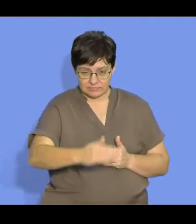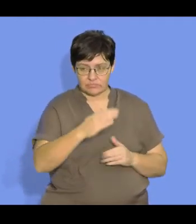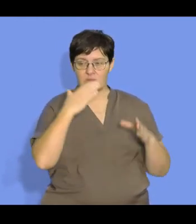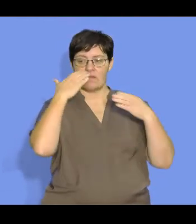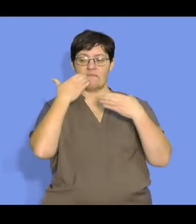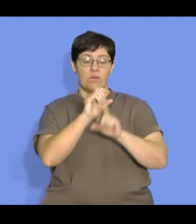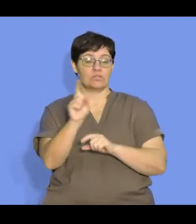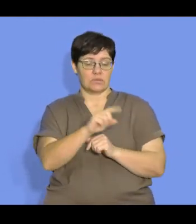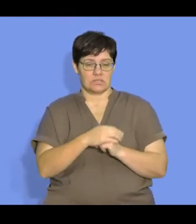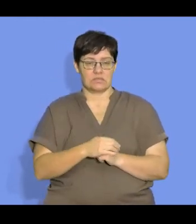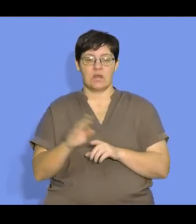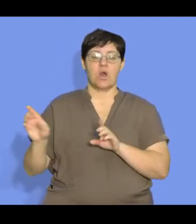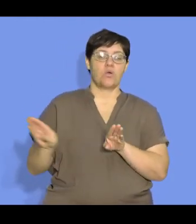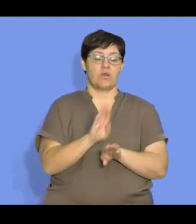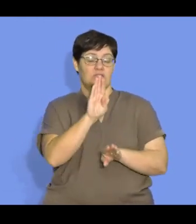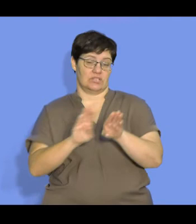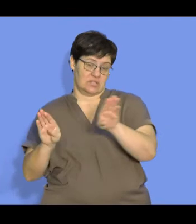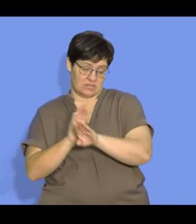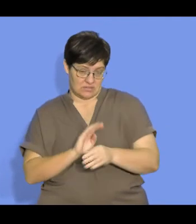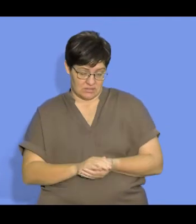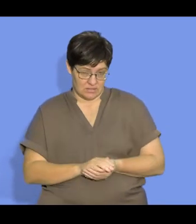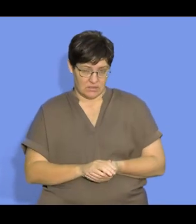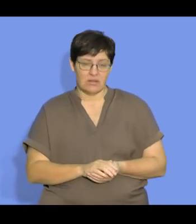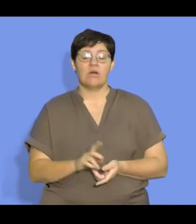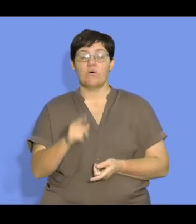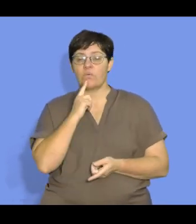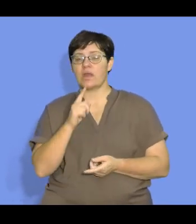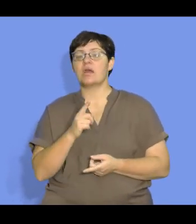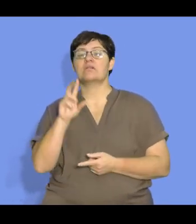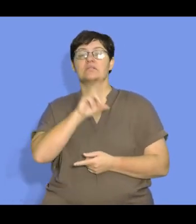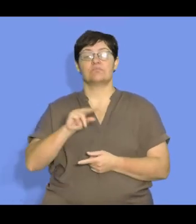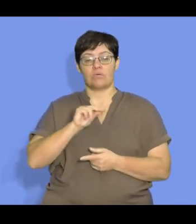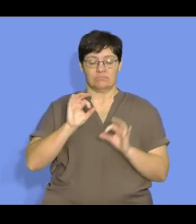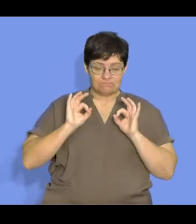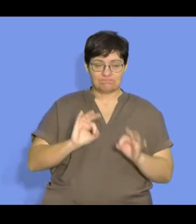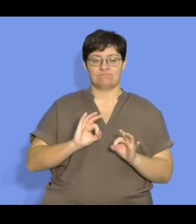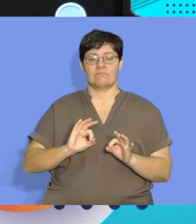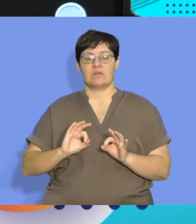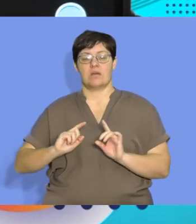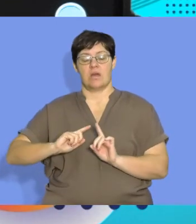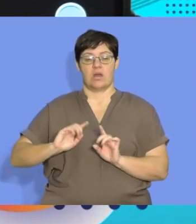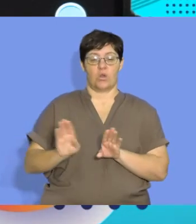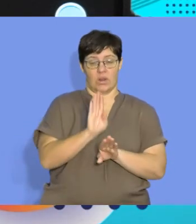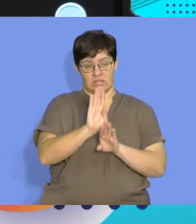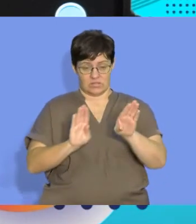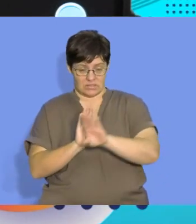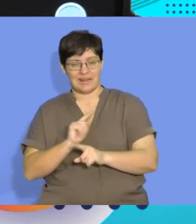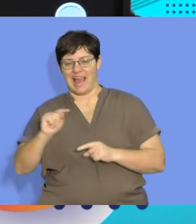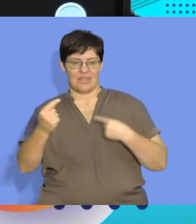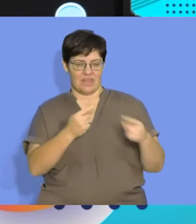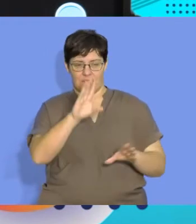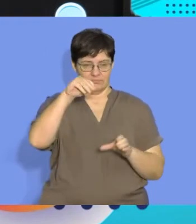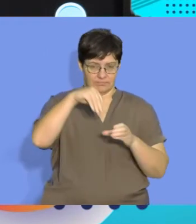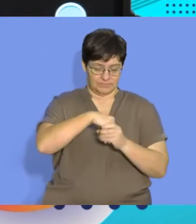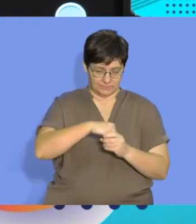now going to talk about collisions again. And remember, we spoke about effective collisions and all the other things that